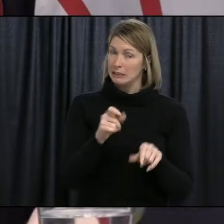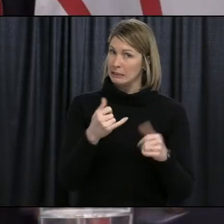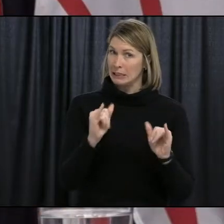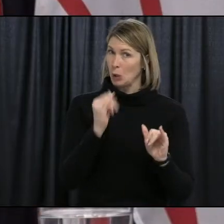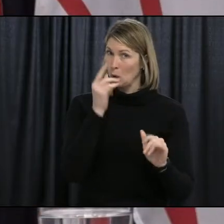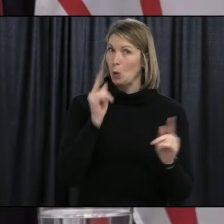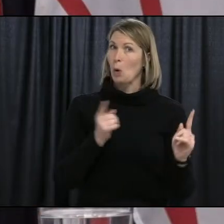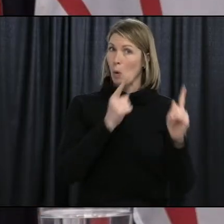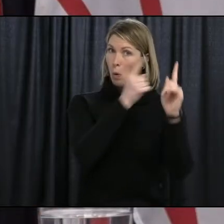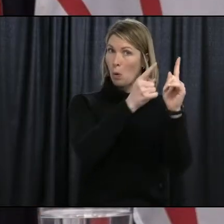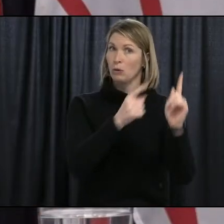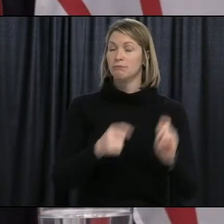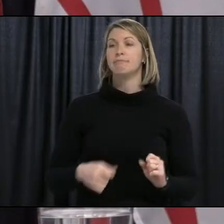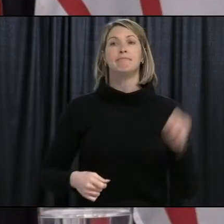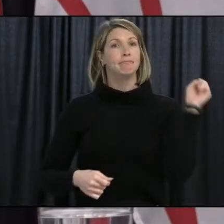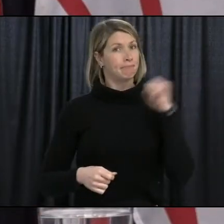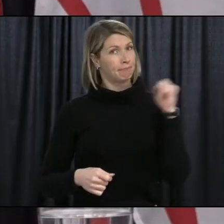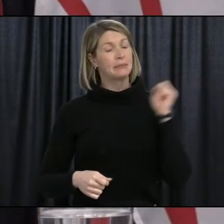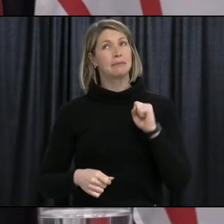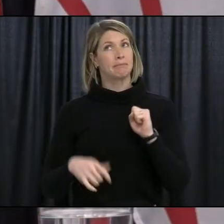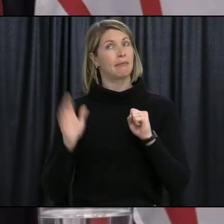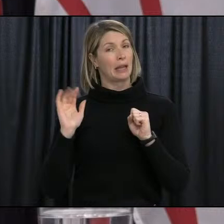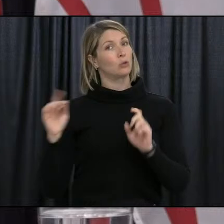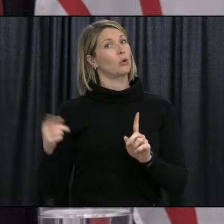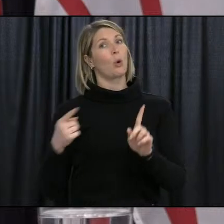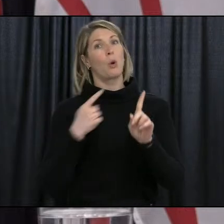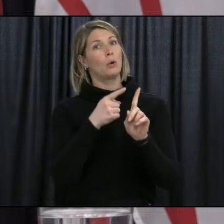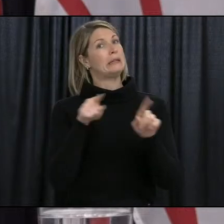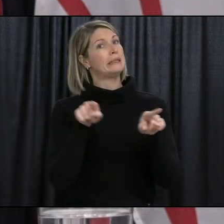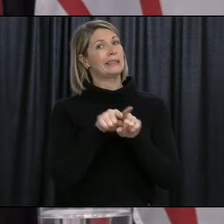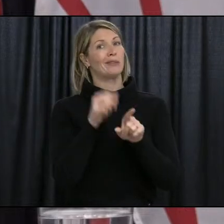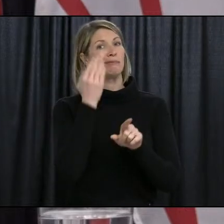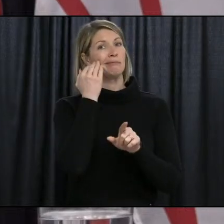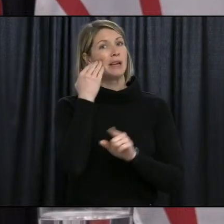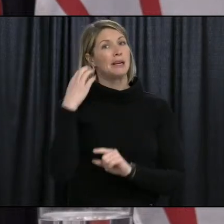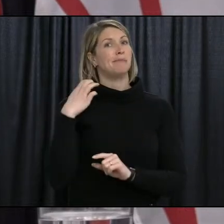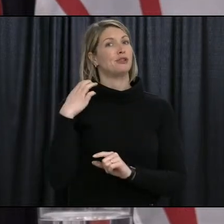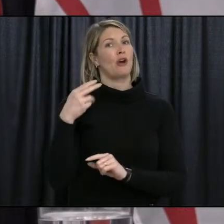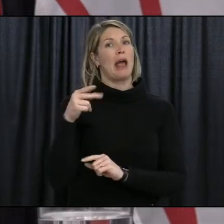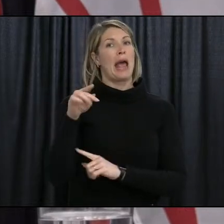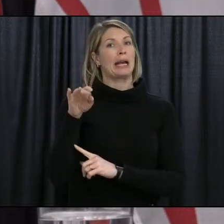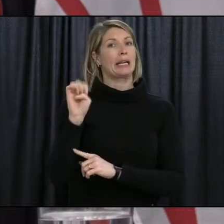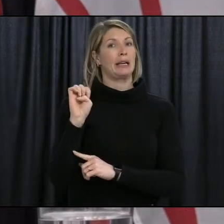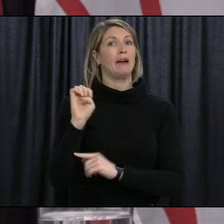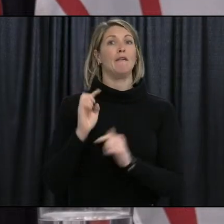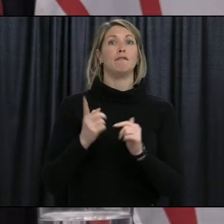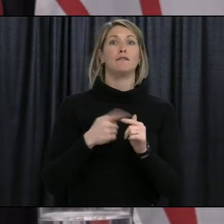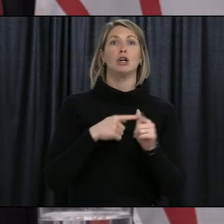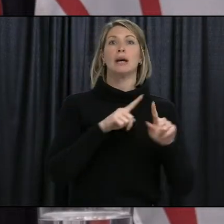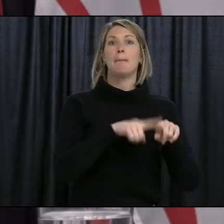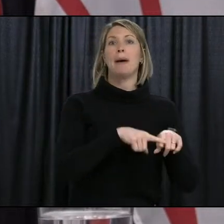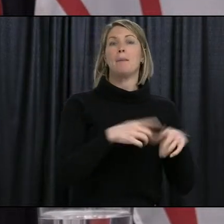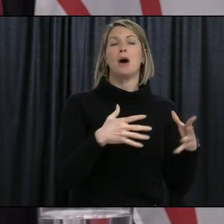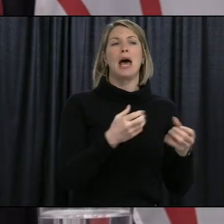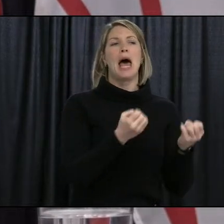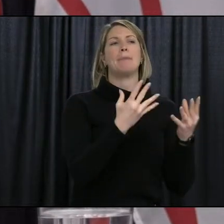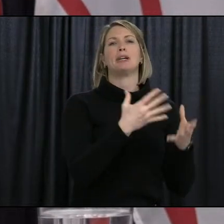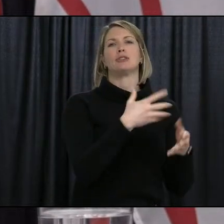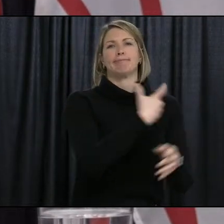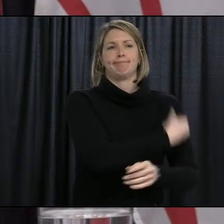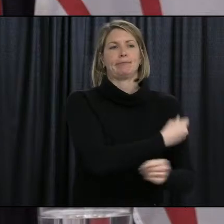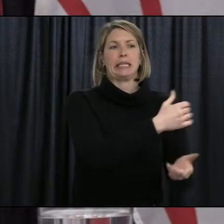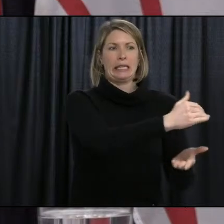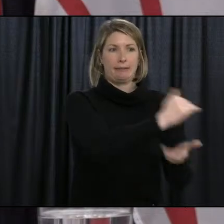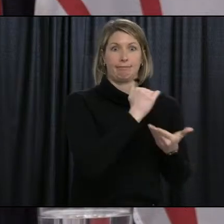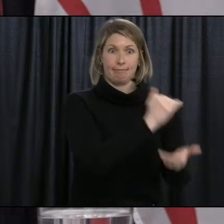desire and our plan. And again, to echo Minister Haggie's comments, it depends on the supply chain, but that's what we've been led to believe will be